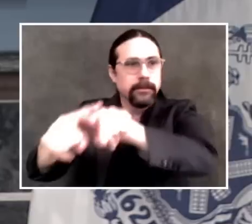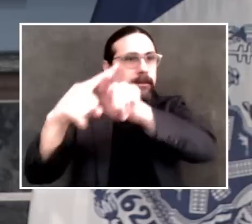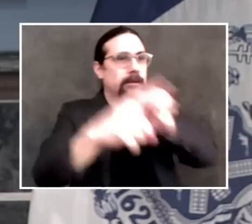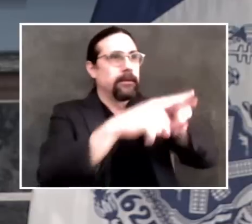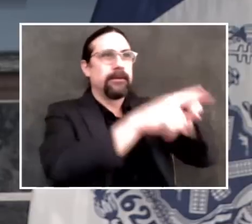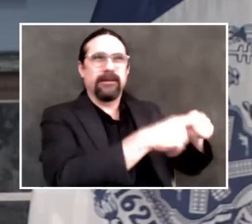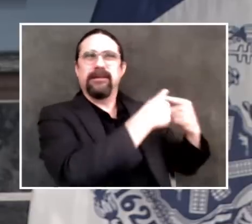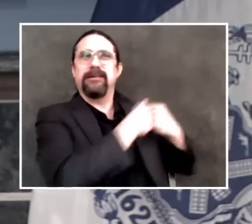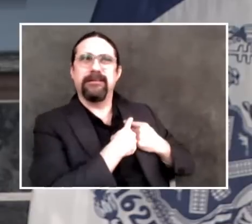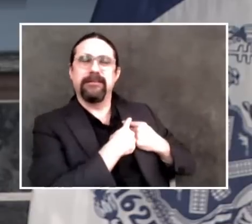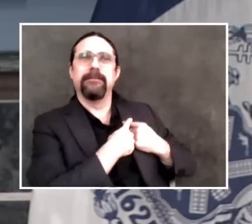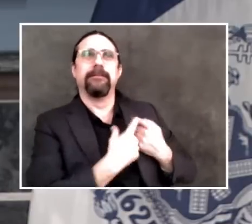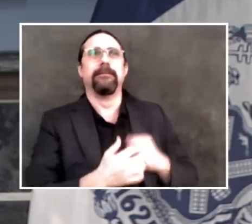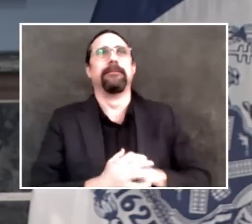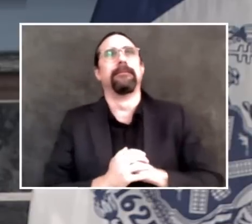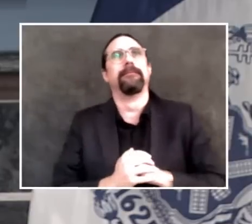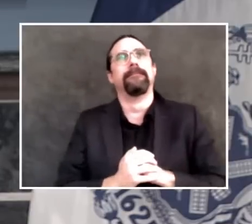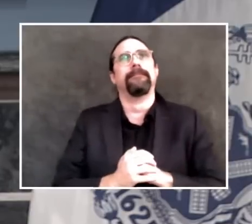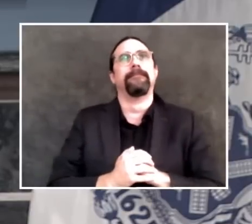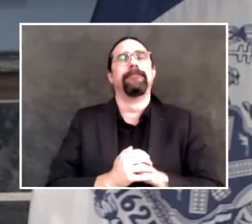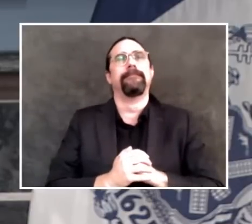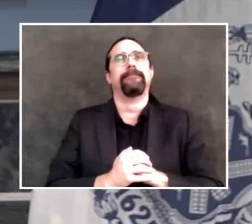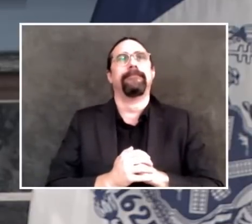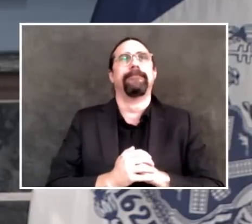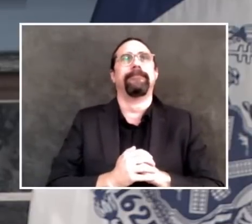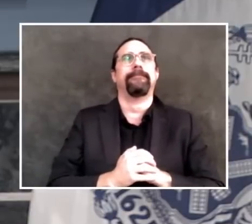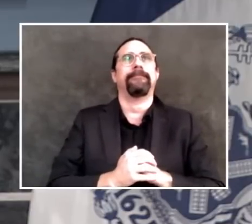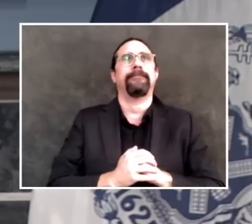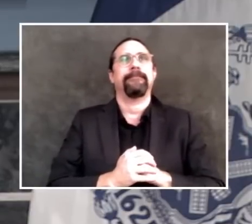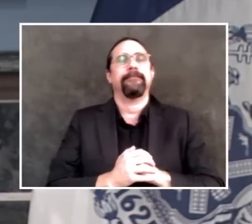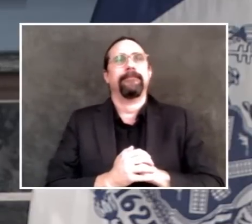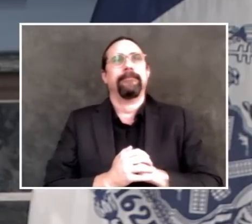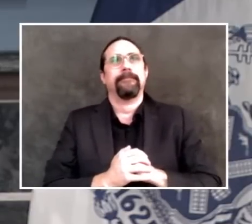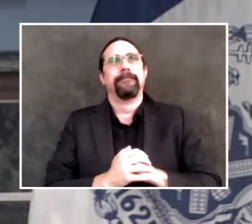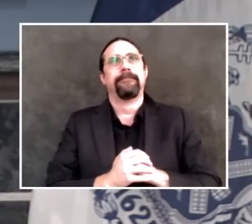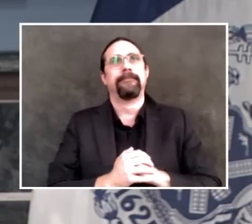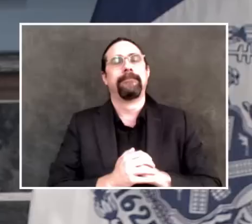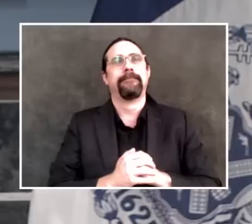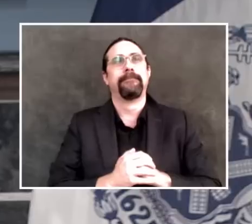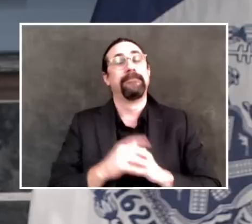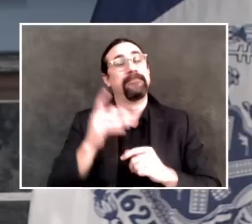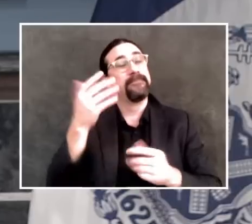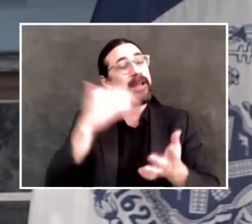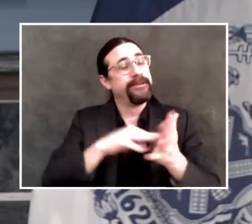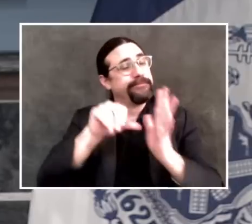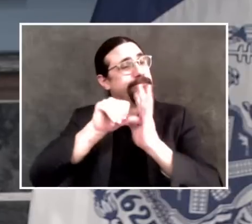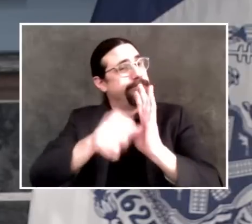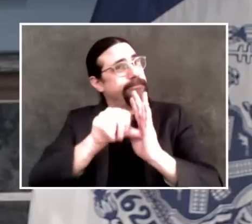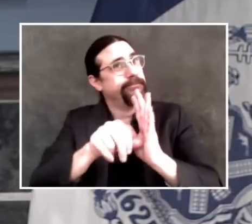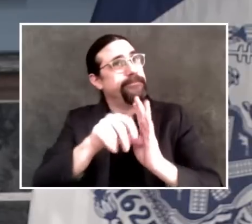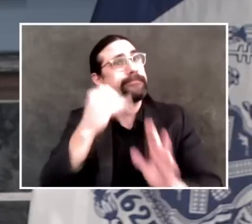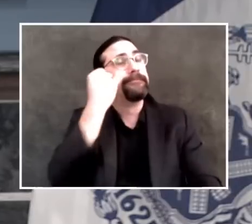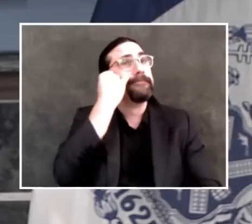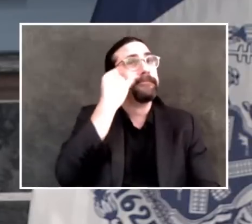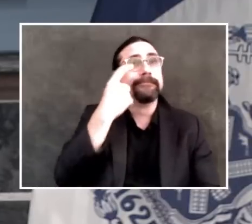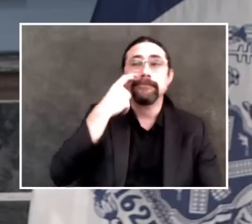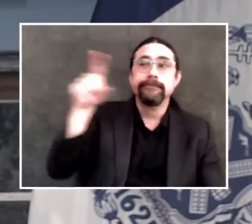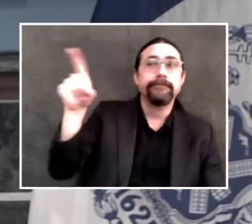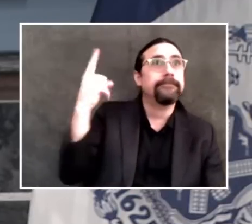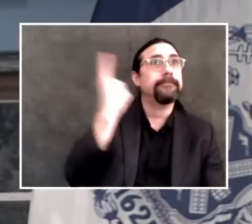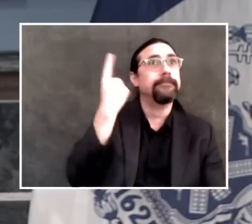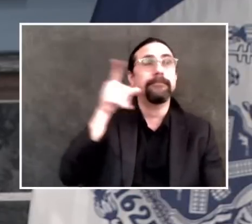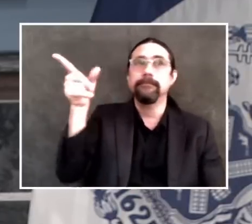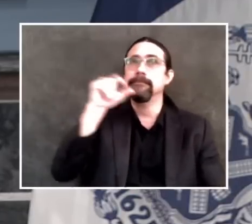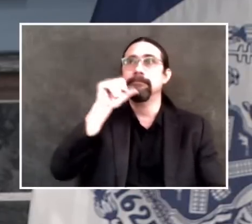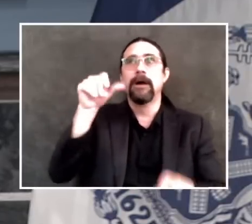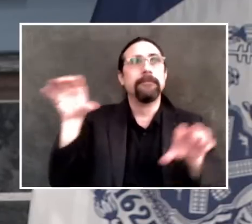isn't doing what's right, you got to help them. You got to remind them. And if there's some people that are trying to figure out how to do it